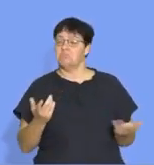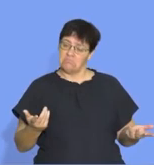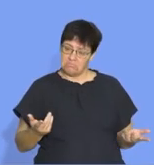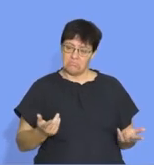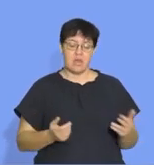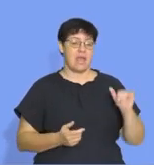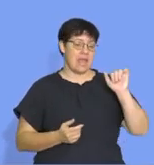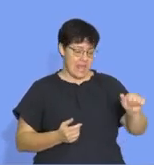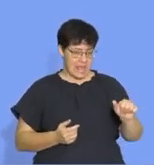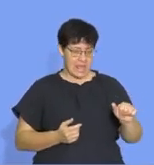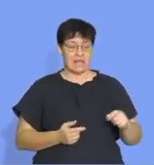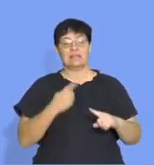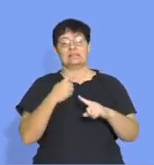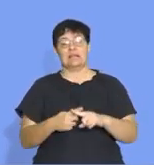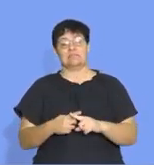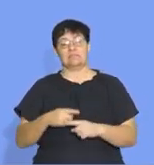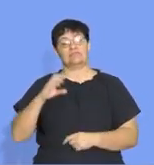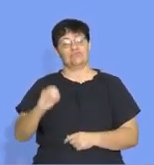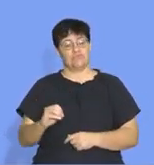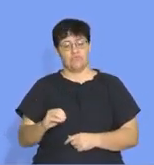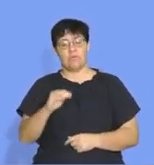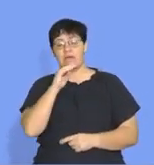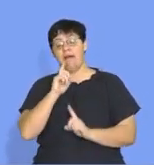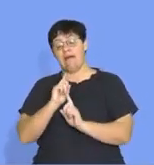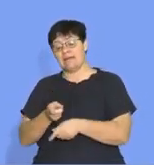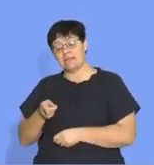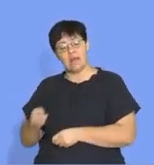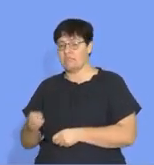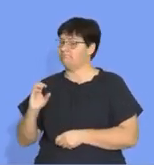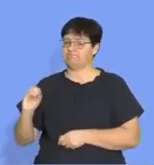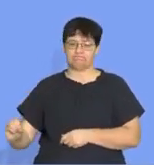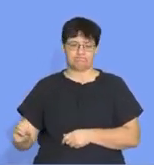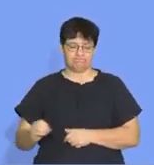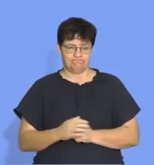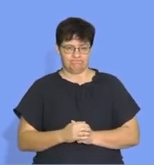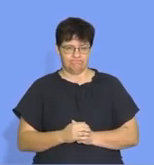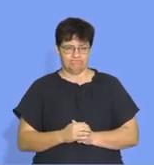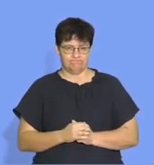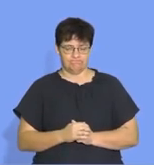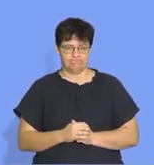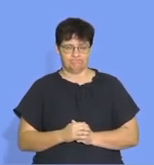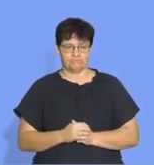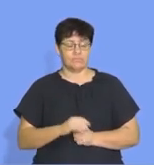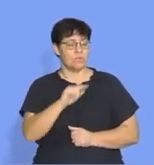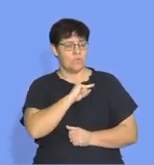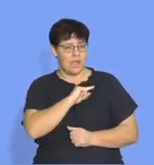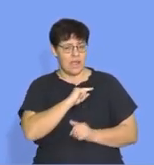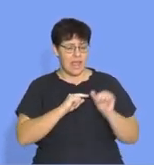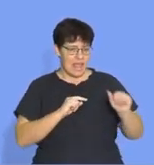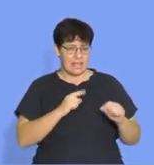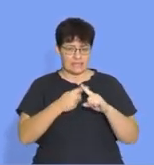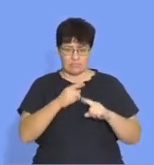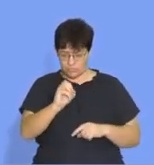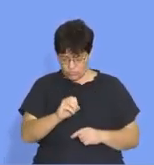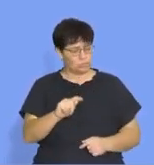be A multiplied by zero equal to zero, because A multiplied by zero